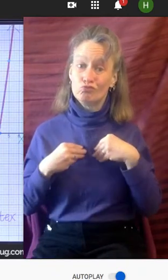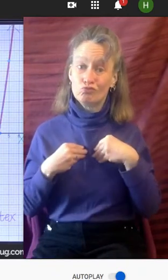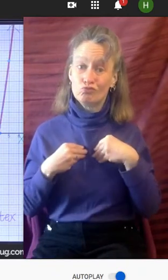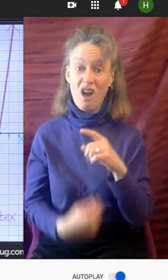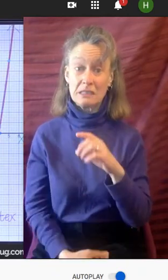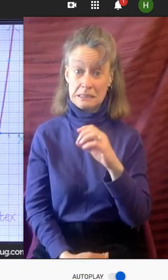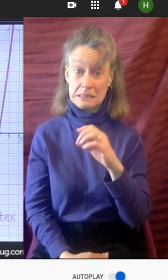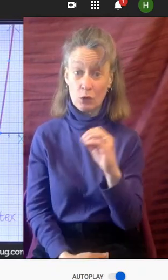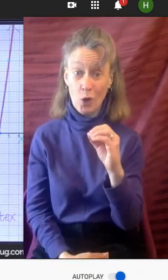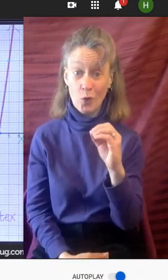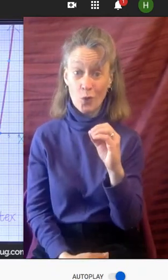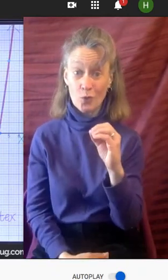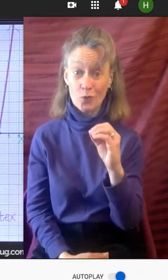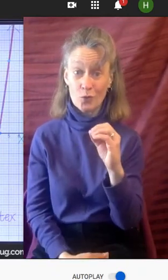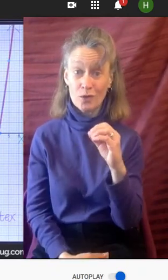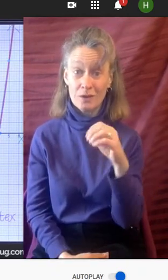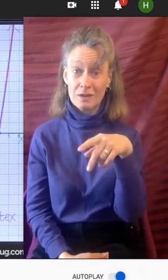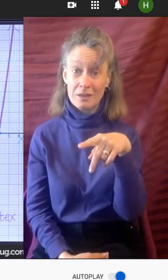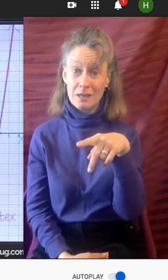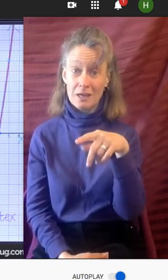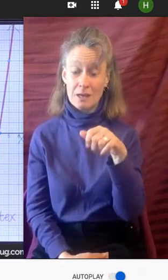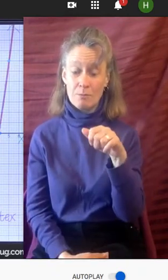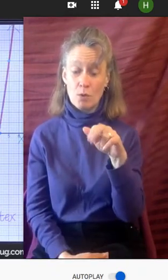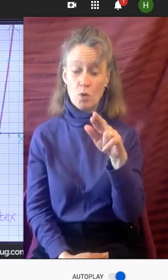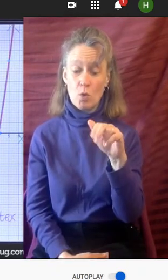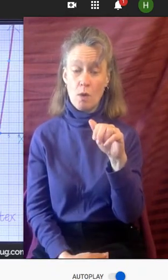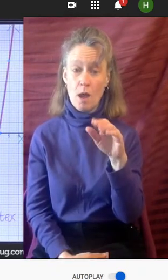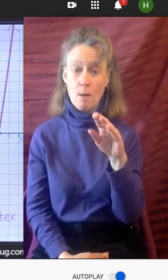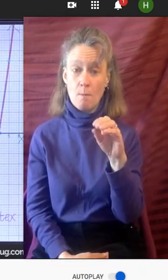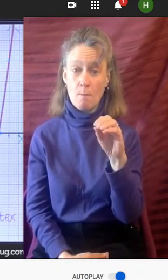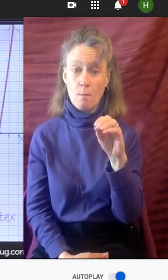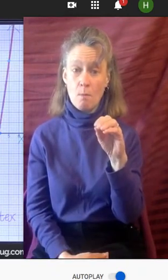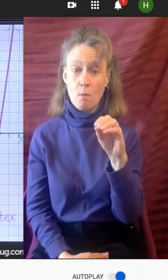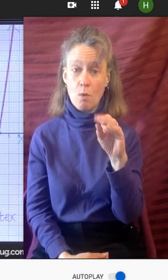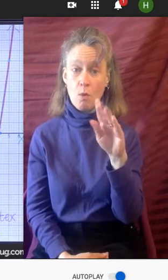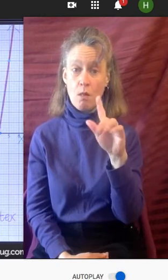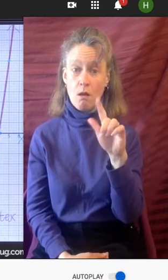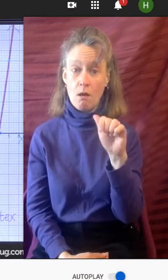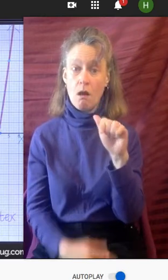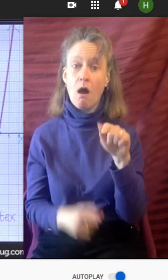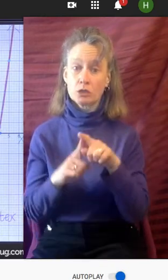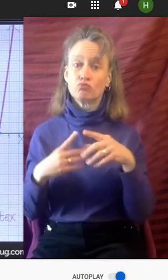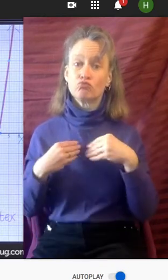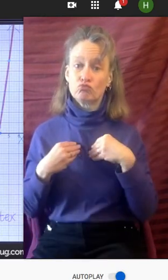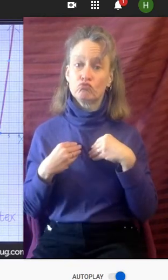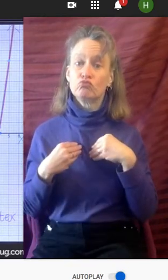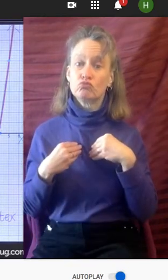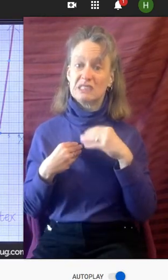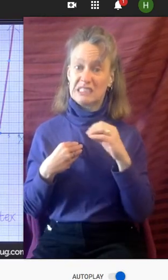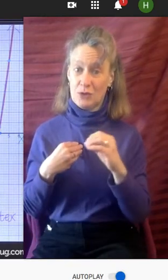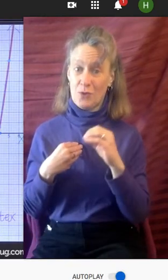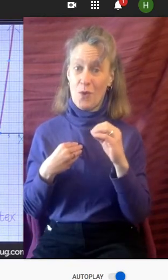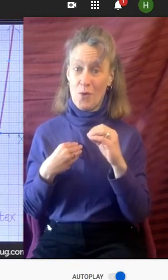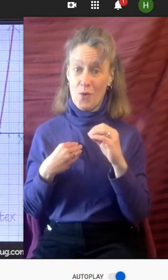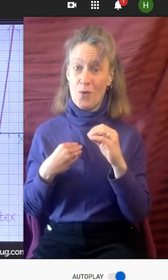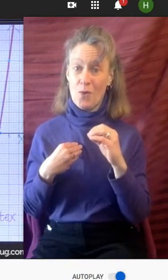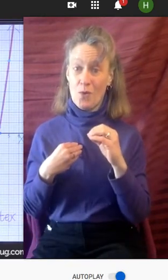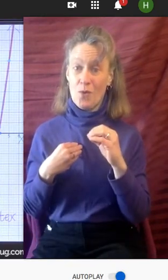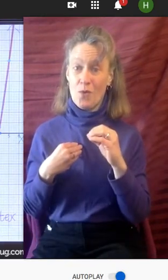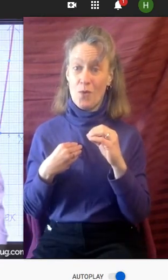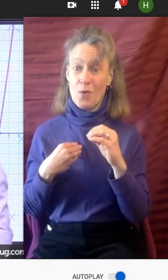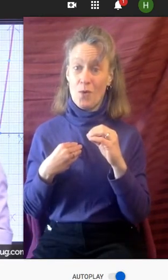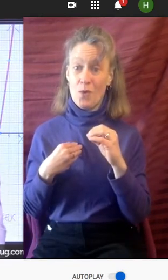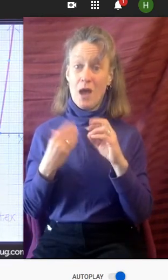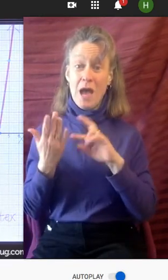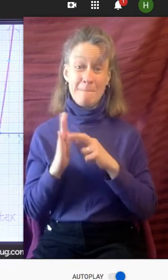point. See, for the y-intercept, the x value is 0, right? So therefore,